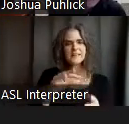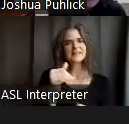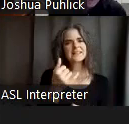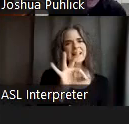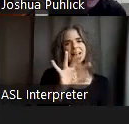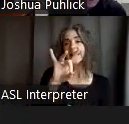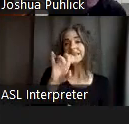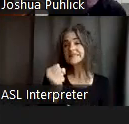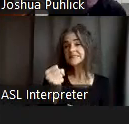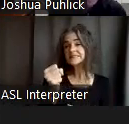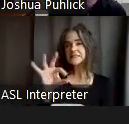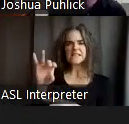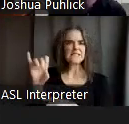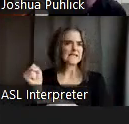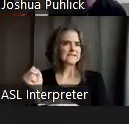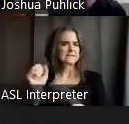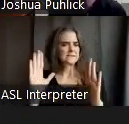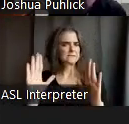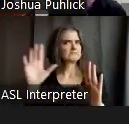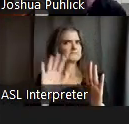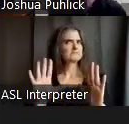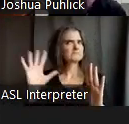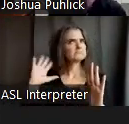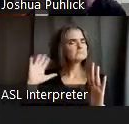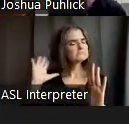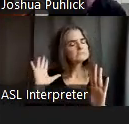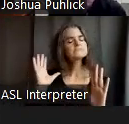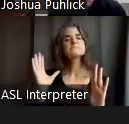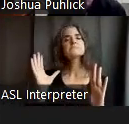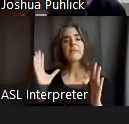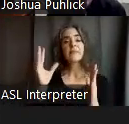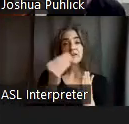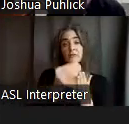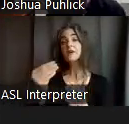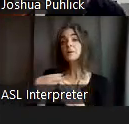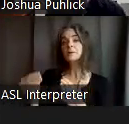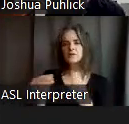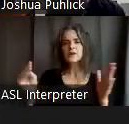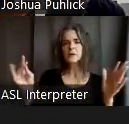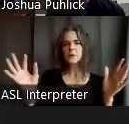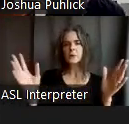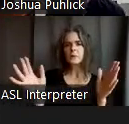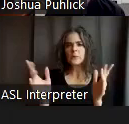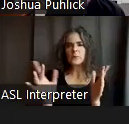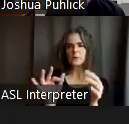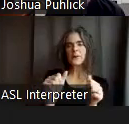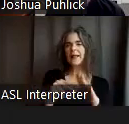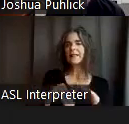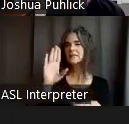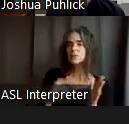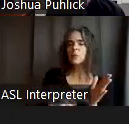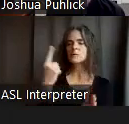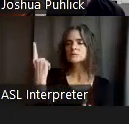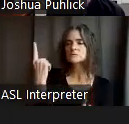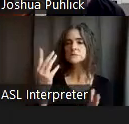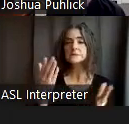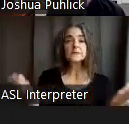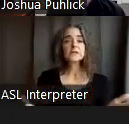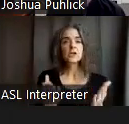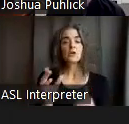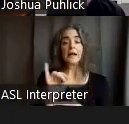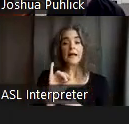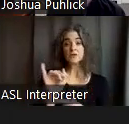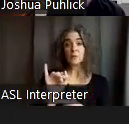1990s, and most have been commercially thinned at least once. Here at Ichauway, we're working on transitioning